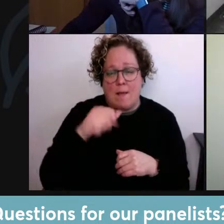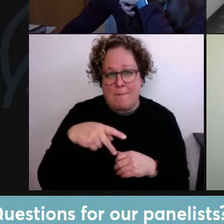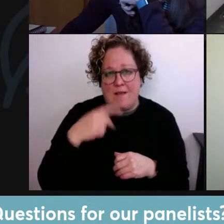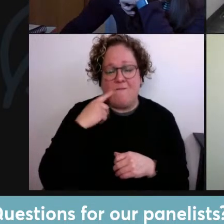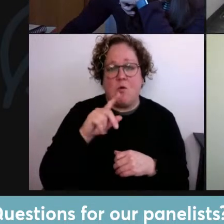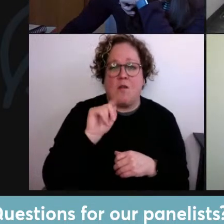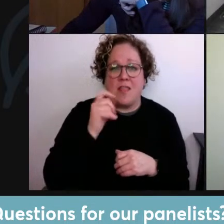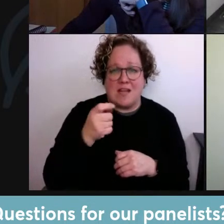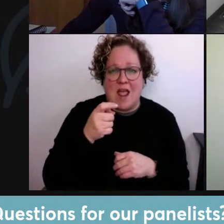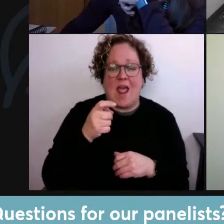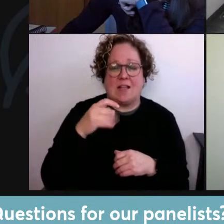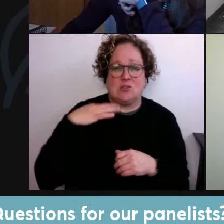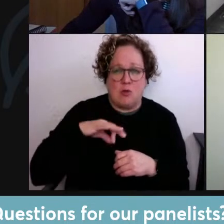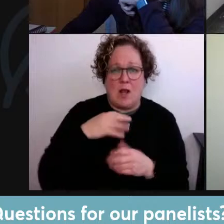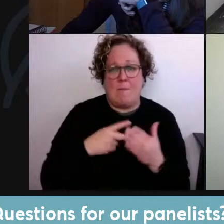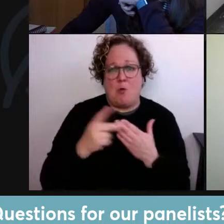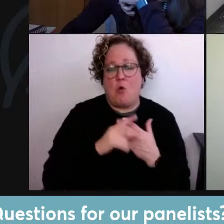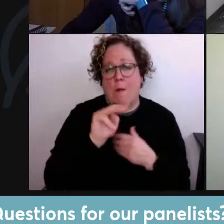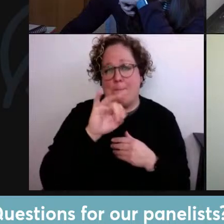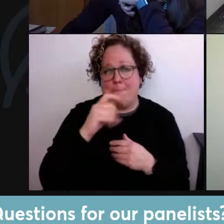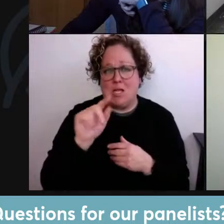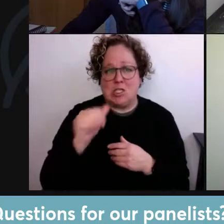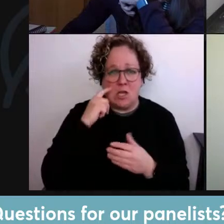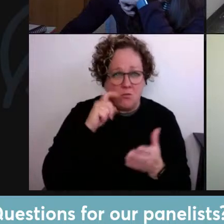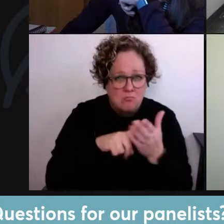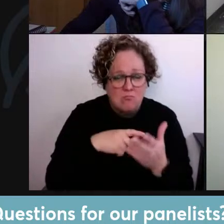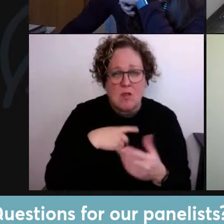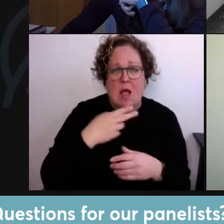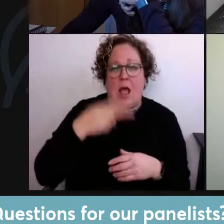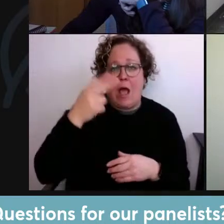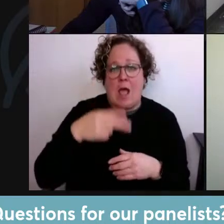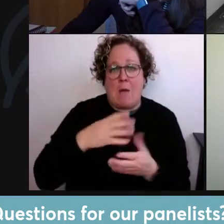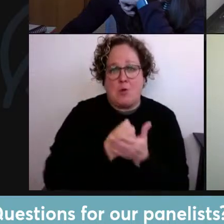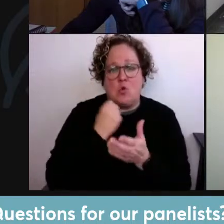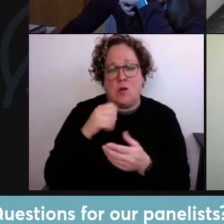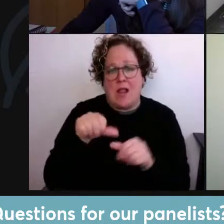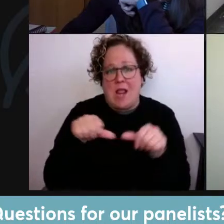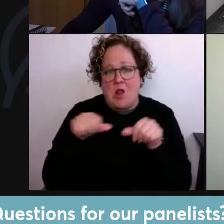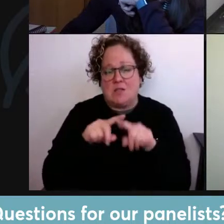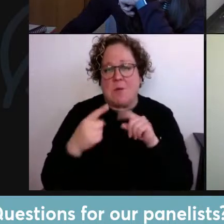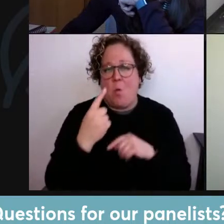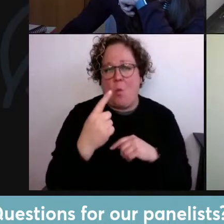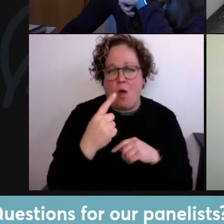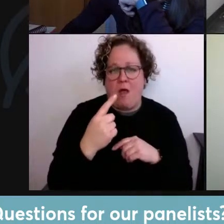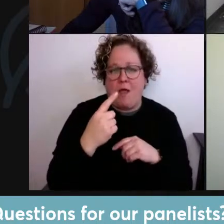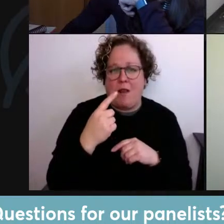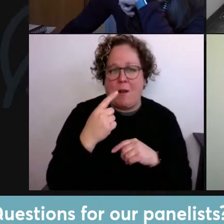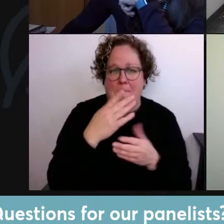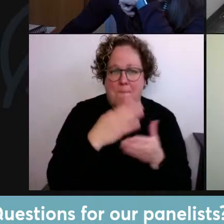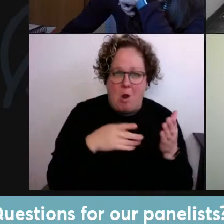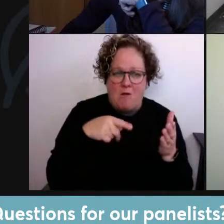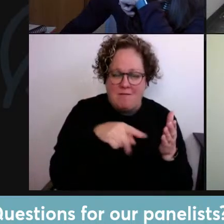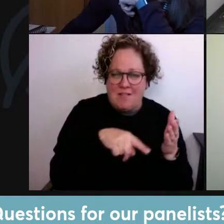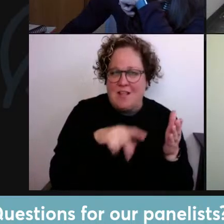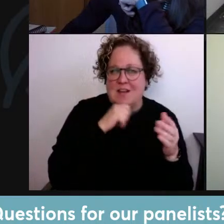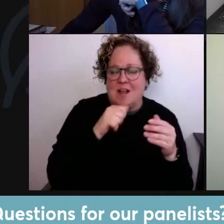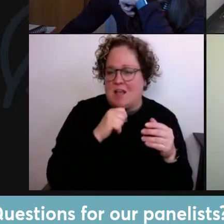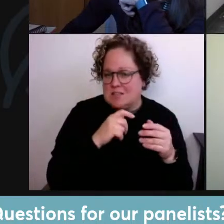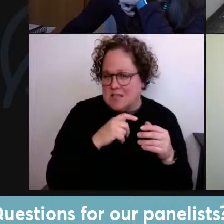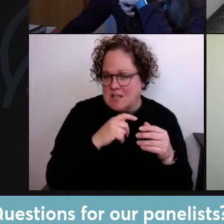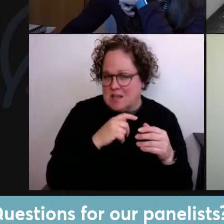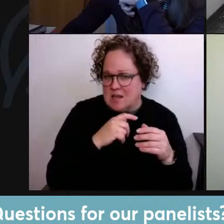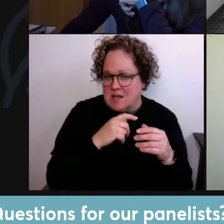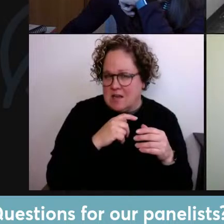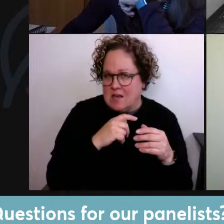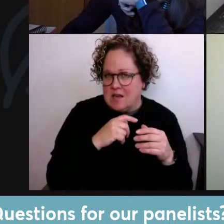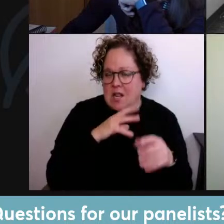program, MSHDA recognizes high opportunity areas, but a characteristic of them doesn't include there being low